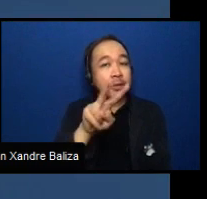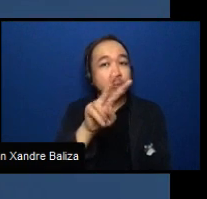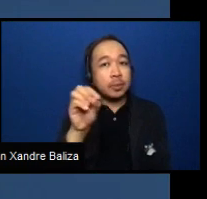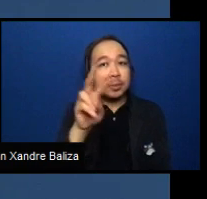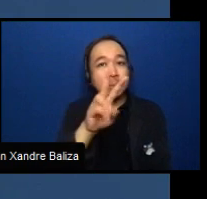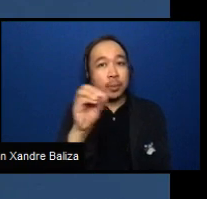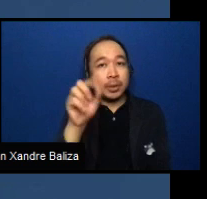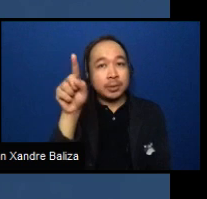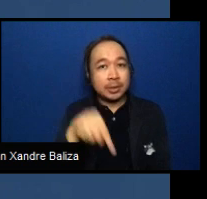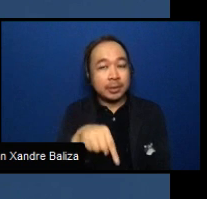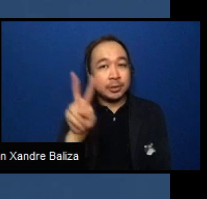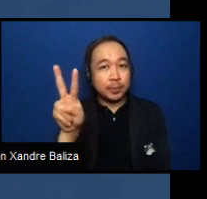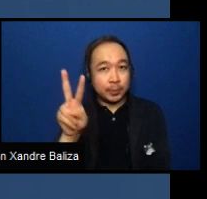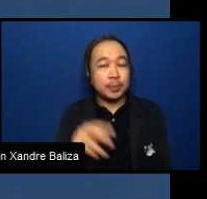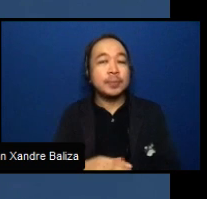SCAP/CSD/2020/2.